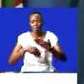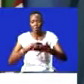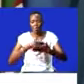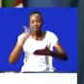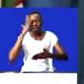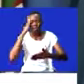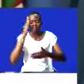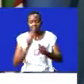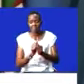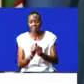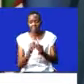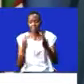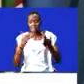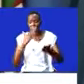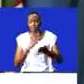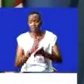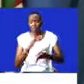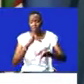And the reality that